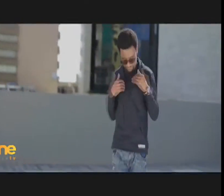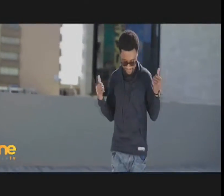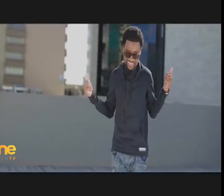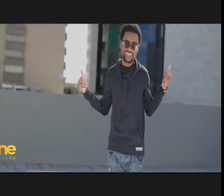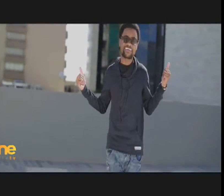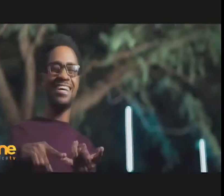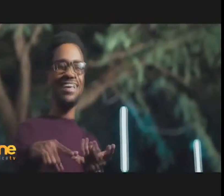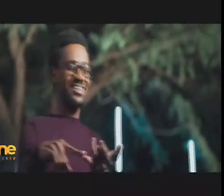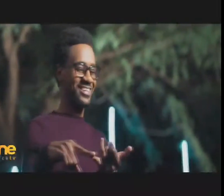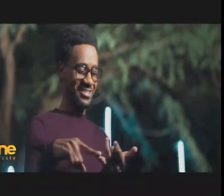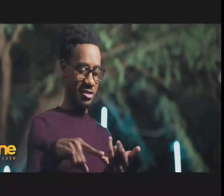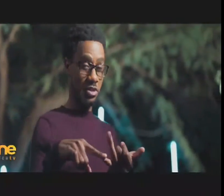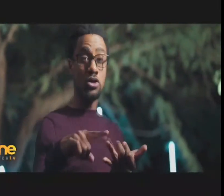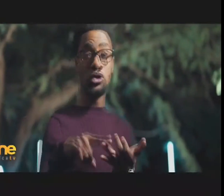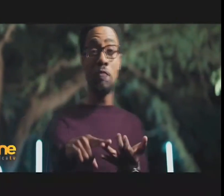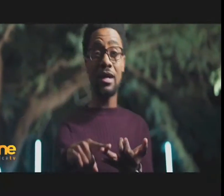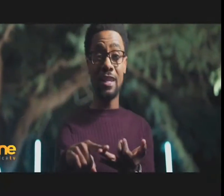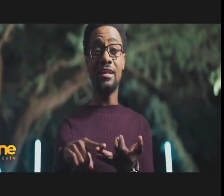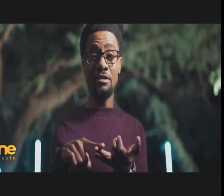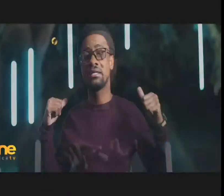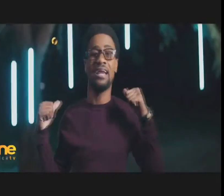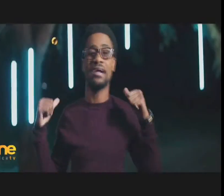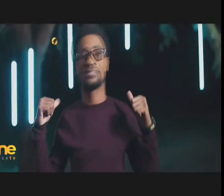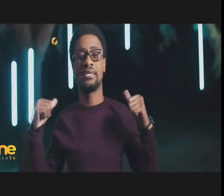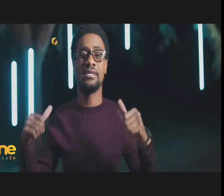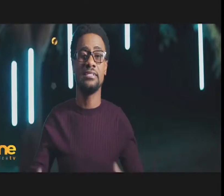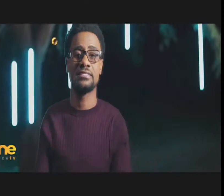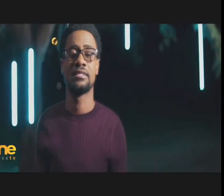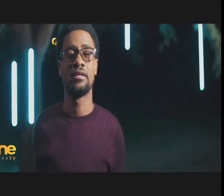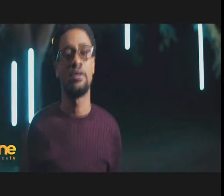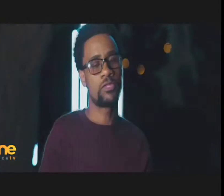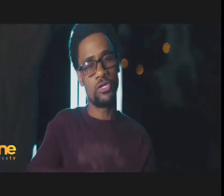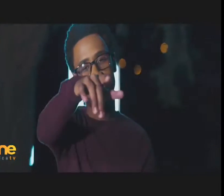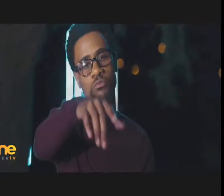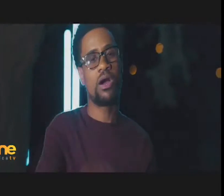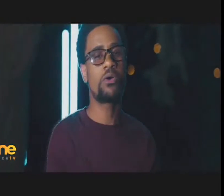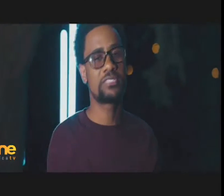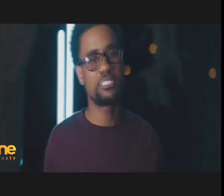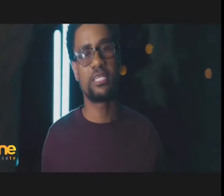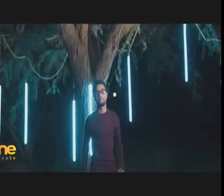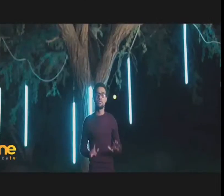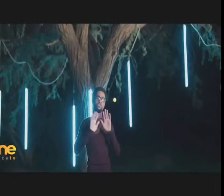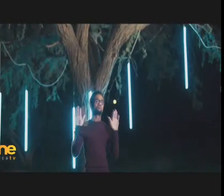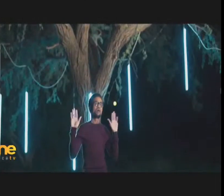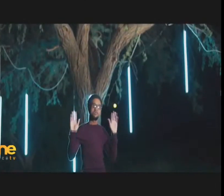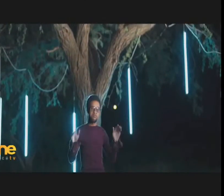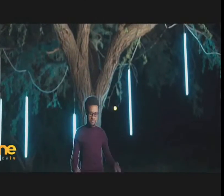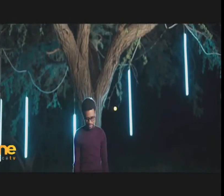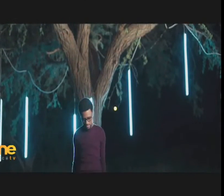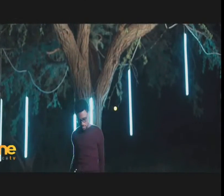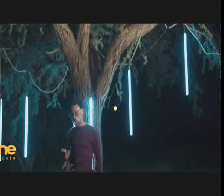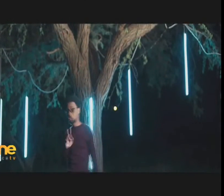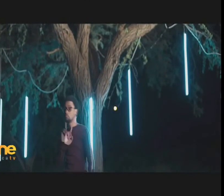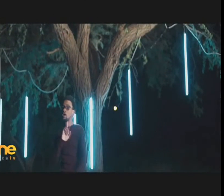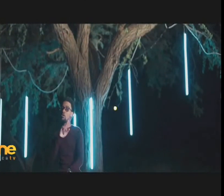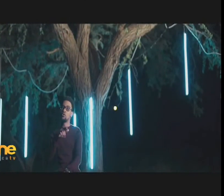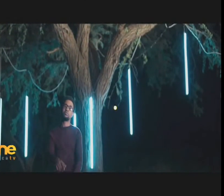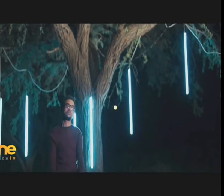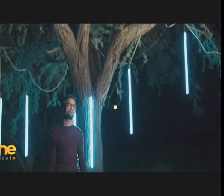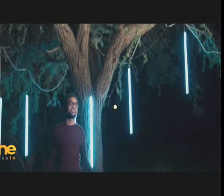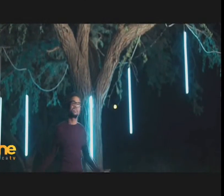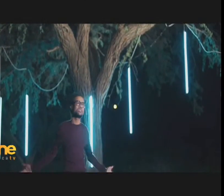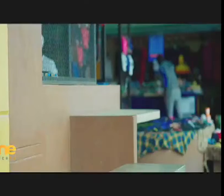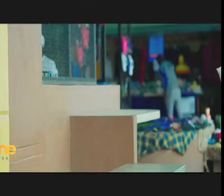in my failure. You're my candle in my dark days. You're my oxygen. You're my everything. You're my hope